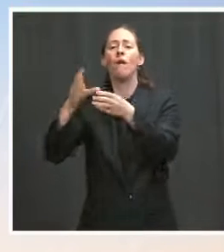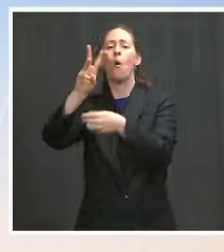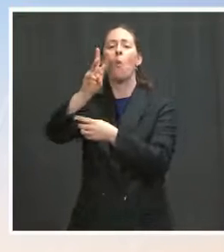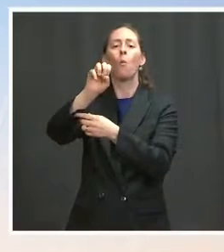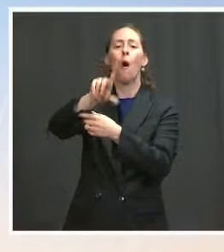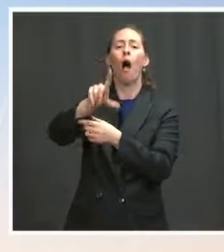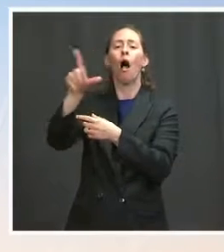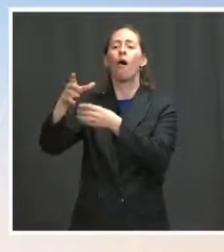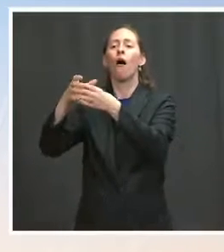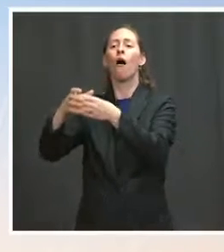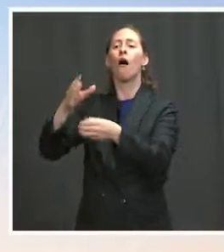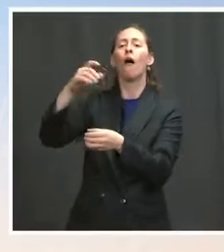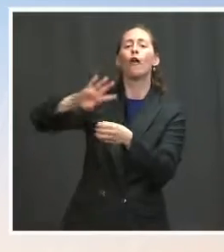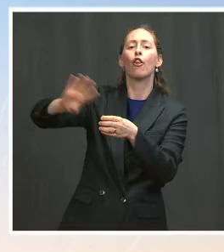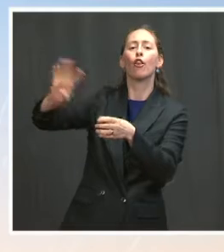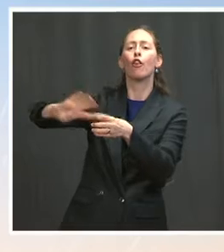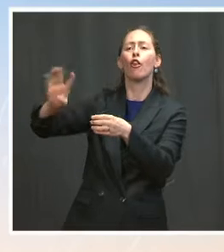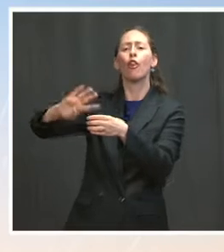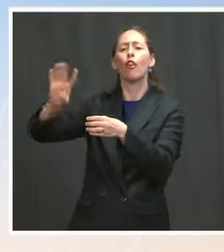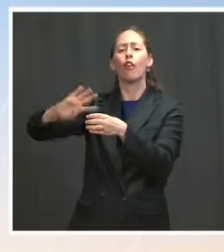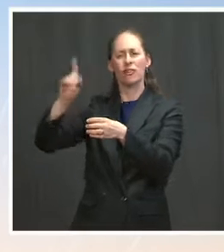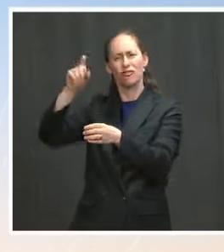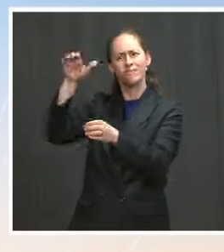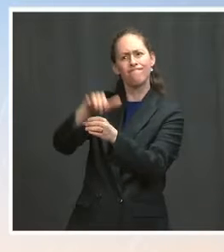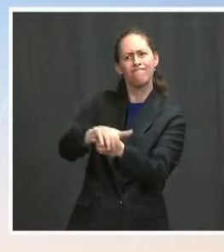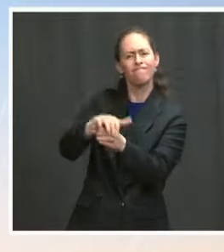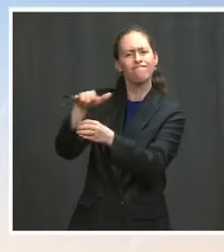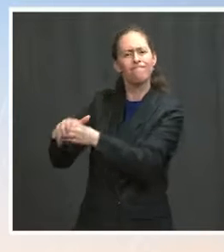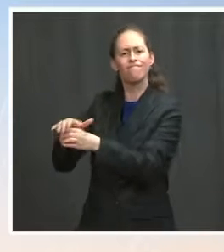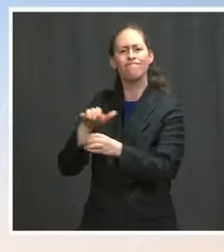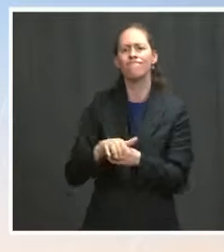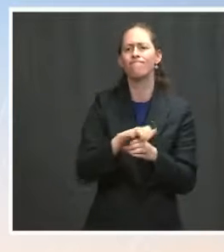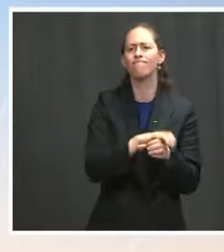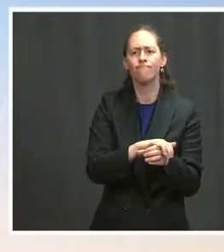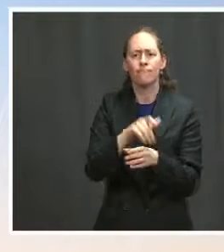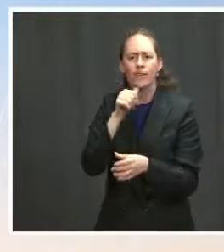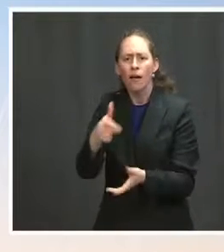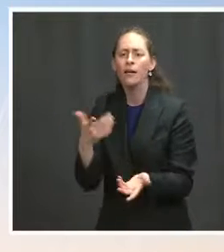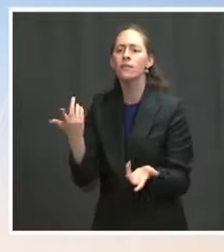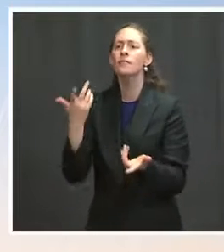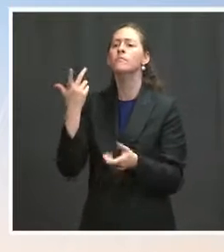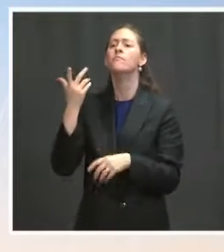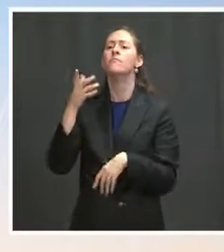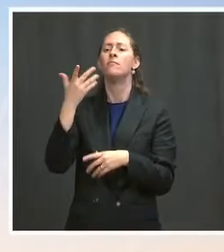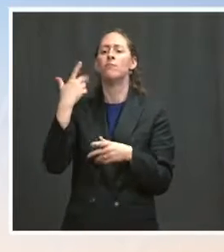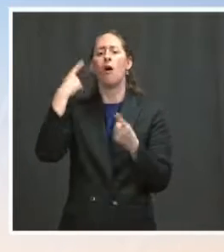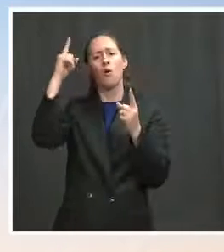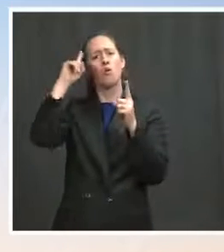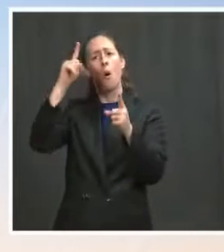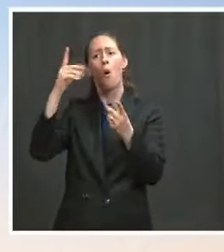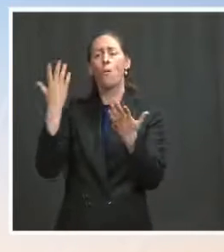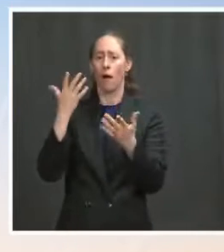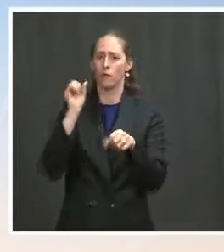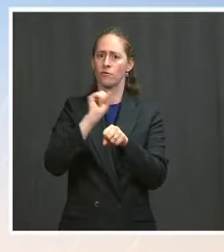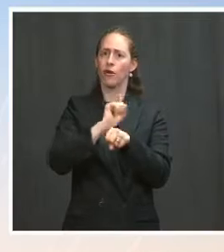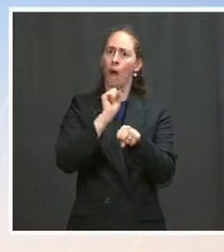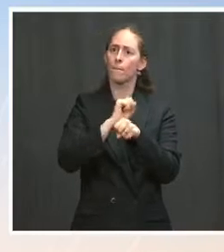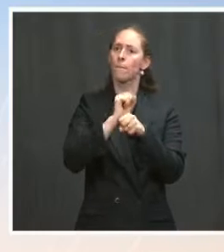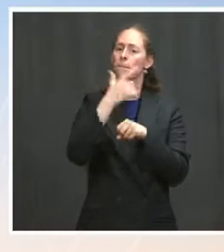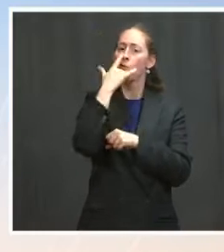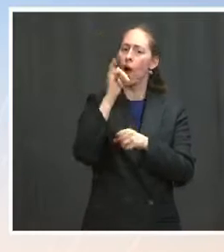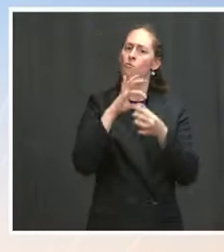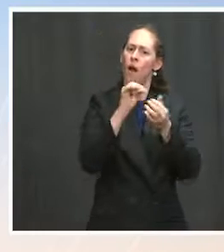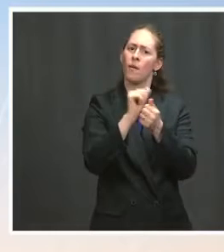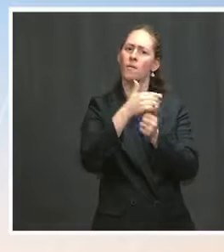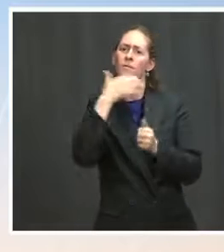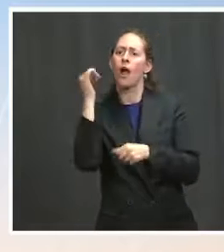back to work to do the work we need to do to help create a clean energy economy for the long term. And it has the largest investment in